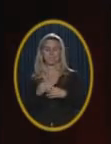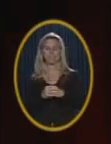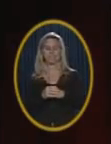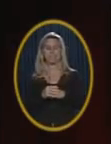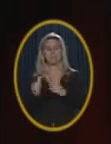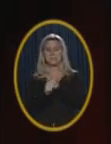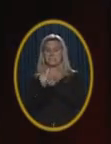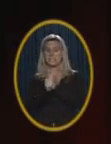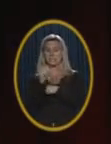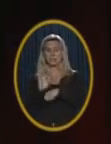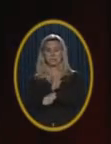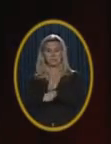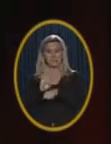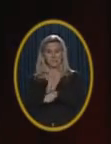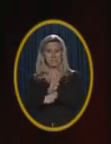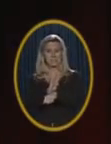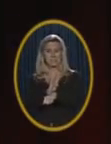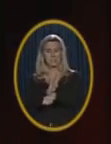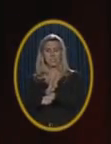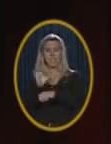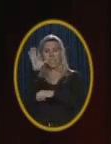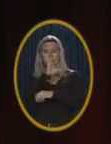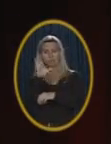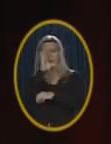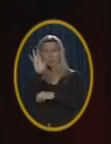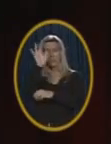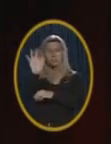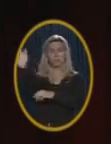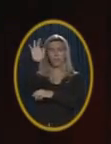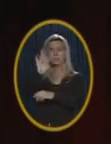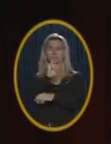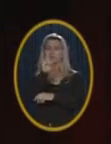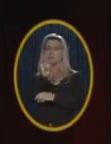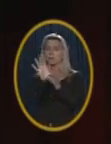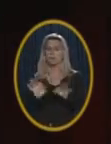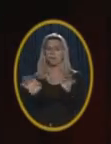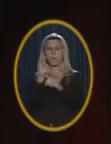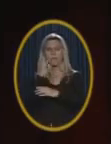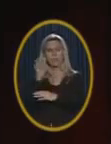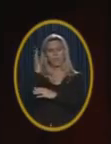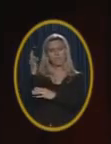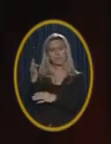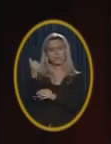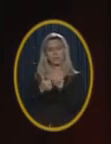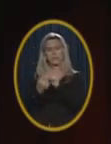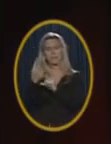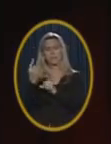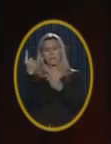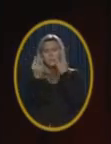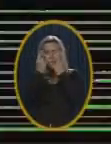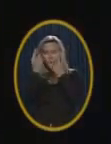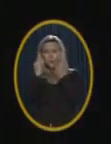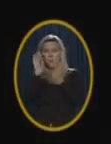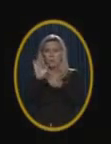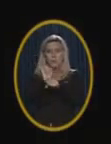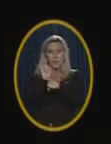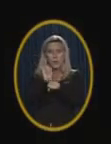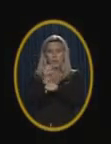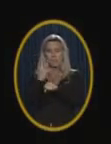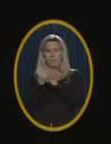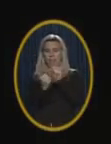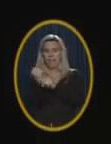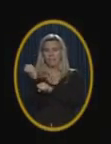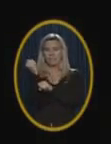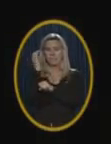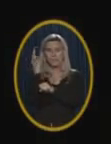it's a dangerous business we're in, but exploring space is really the key to the future. Now, everybody's worried about, are they going to be working in 5 or 10 years from